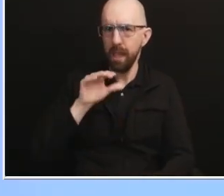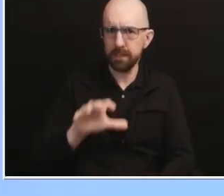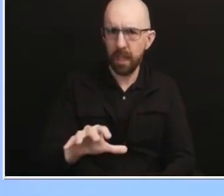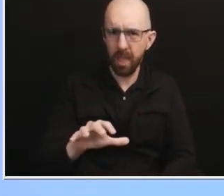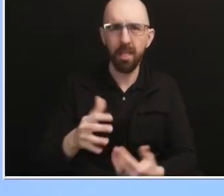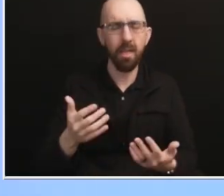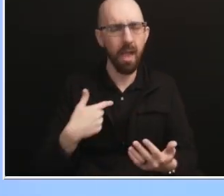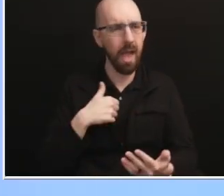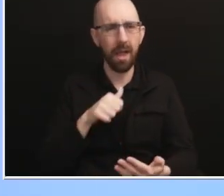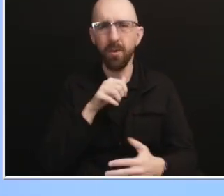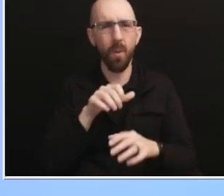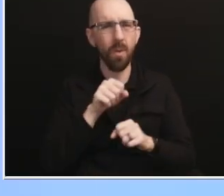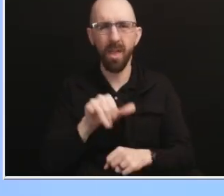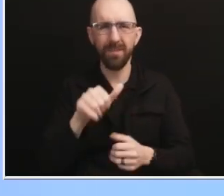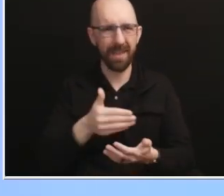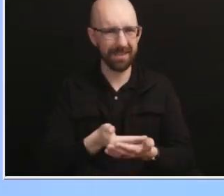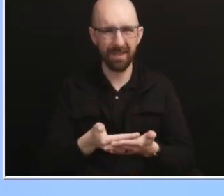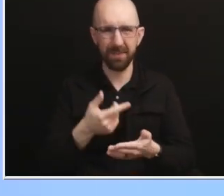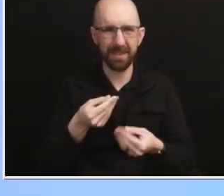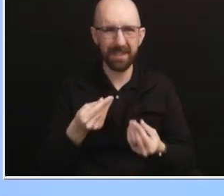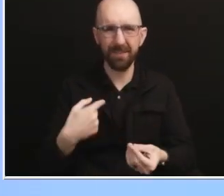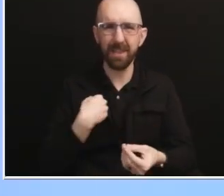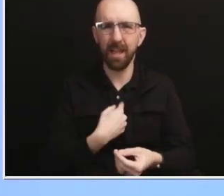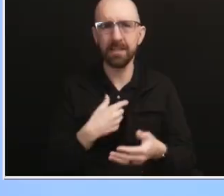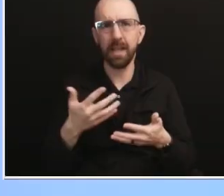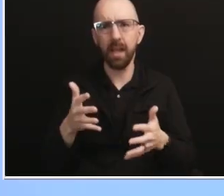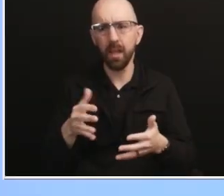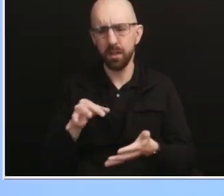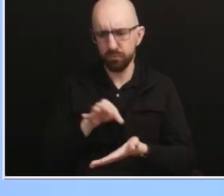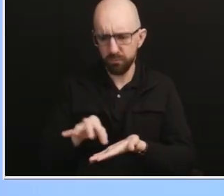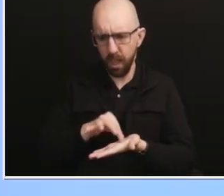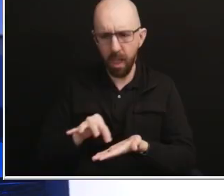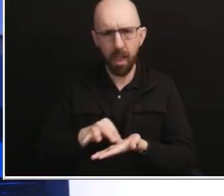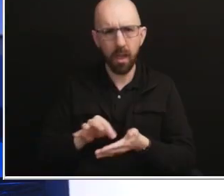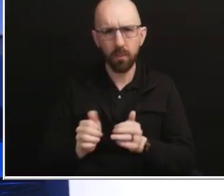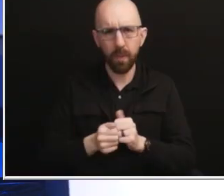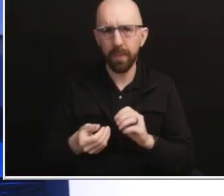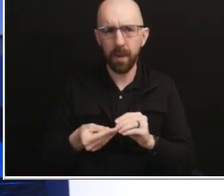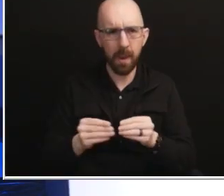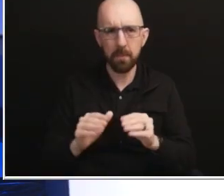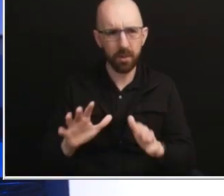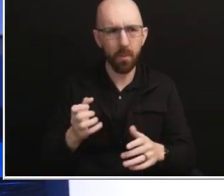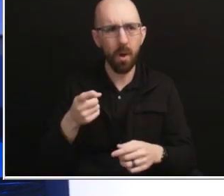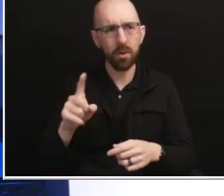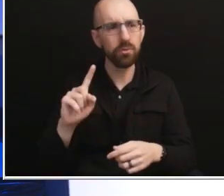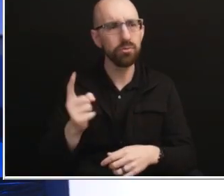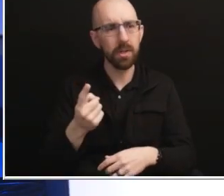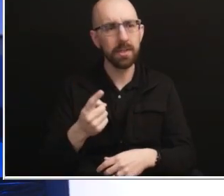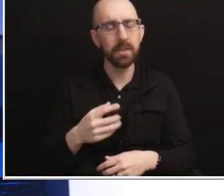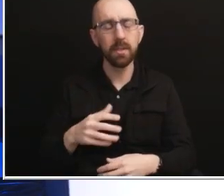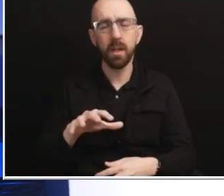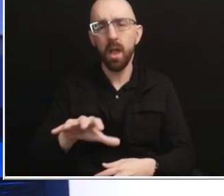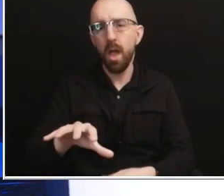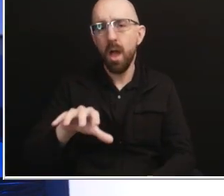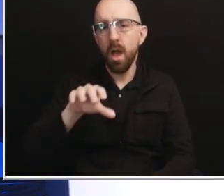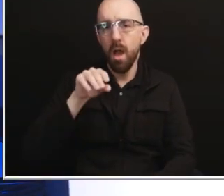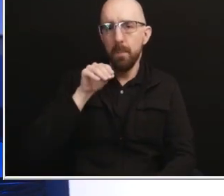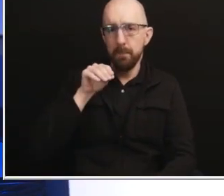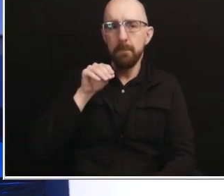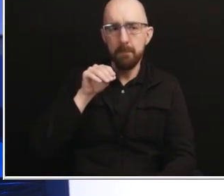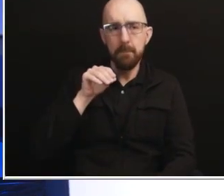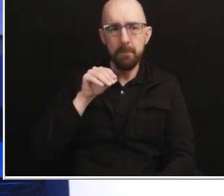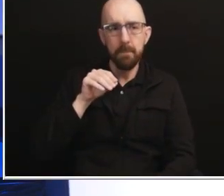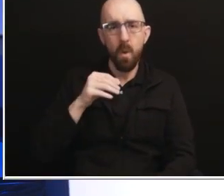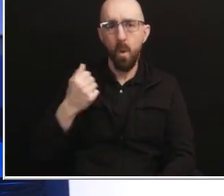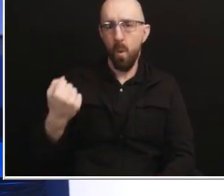love that stuff because it gives us something to anxiously track in terms of numbers. I want you to just take a deep breath in, as deep as you can get, hold that